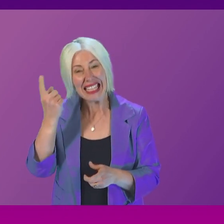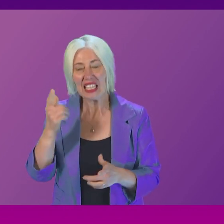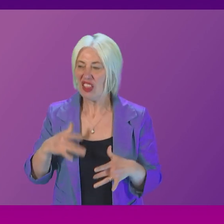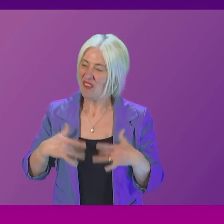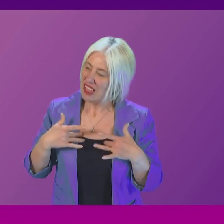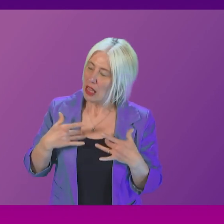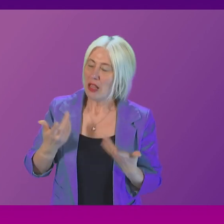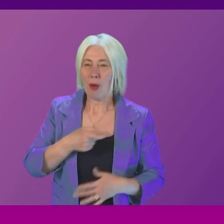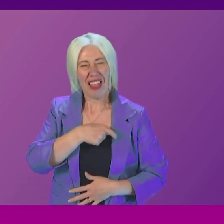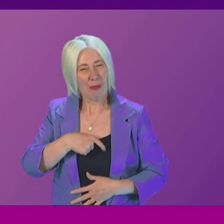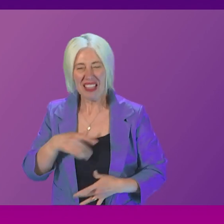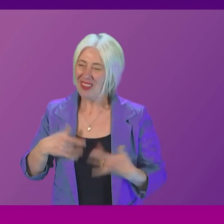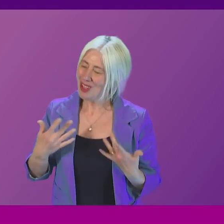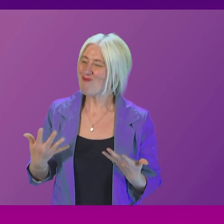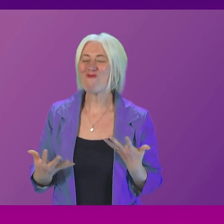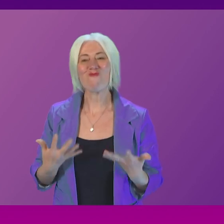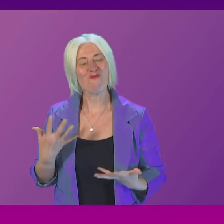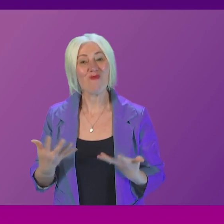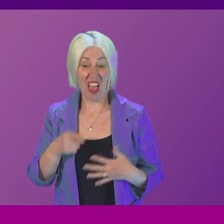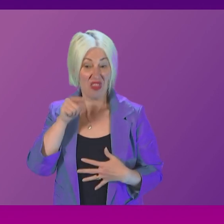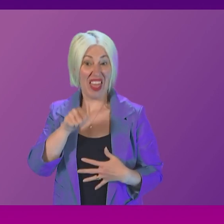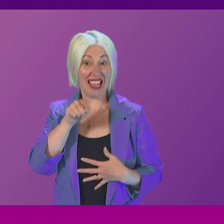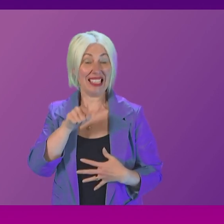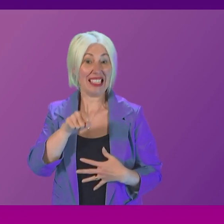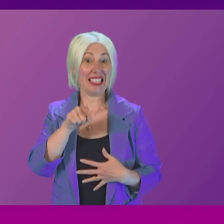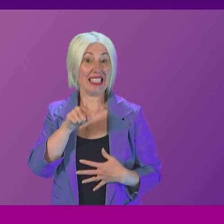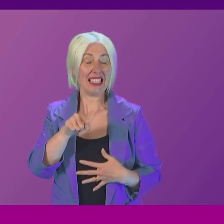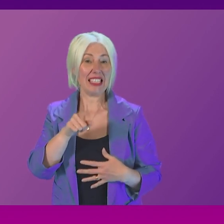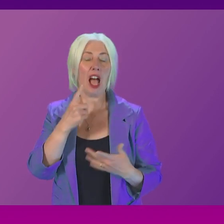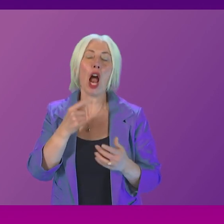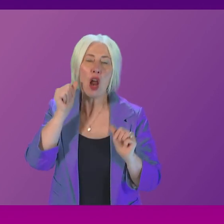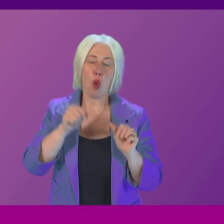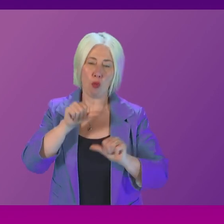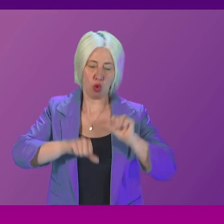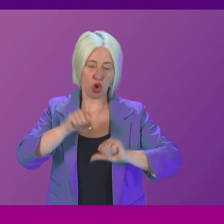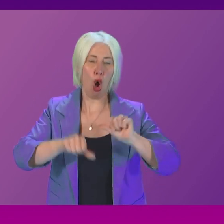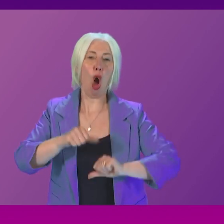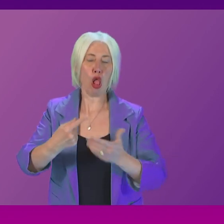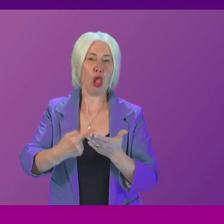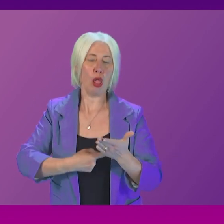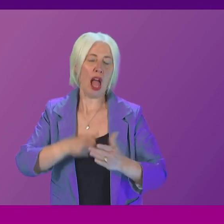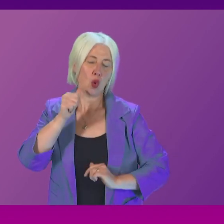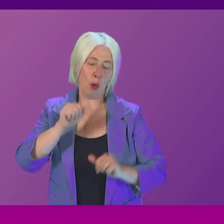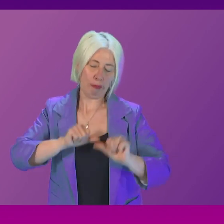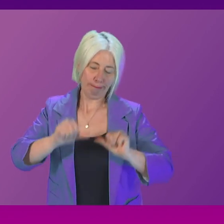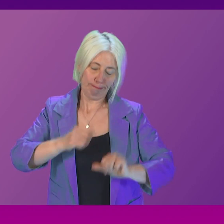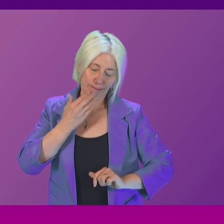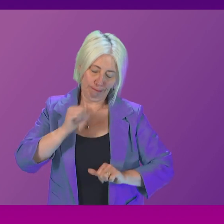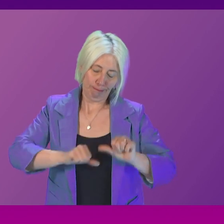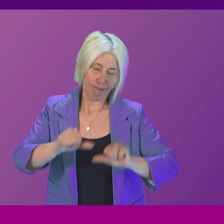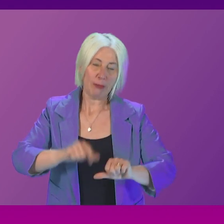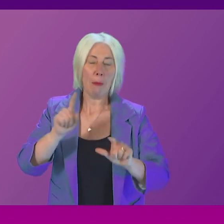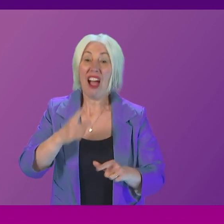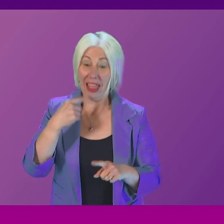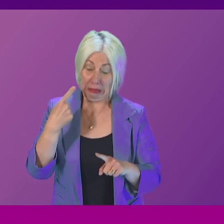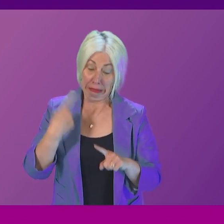from the committee is very much if that could be, well, it's a protocol, or certainly if that could be